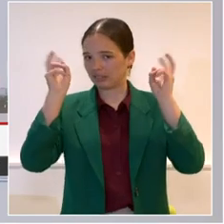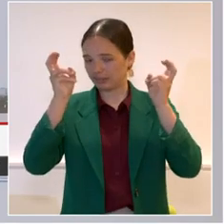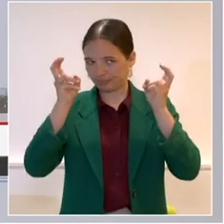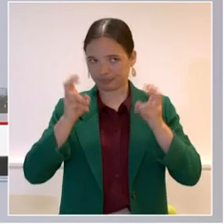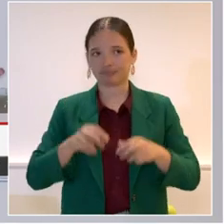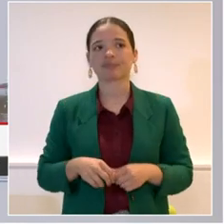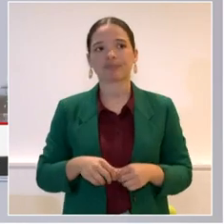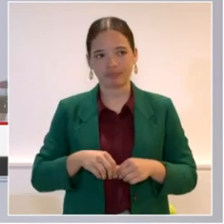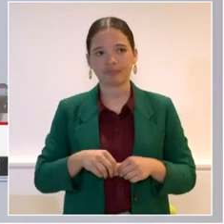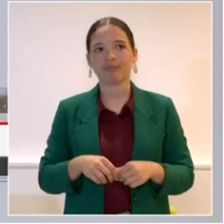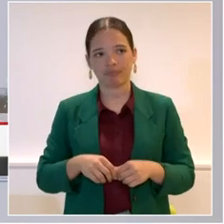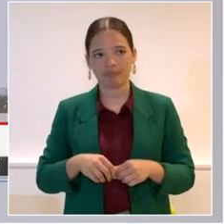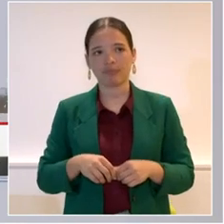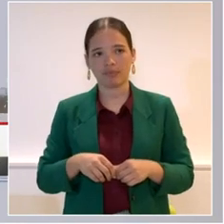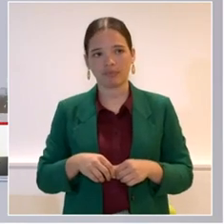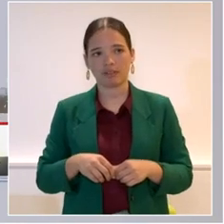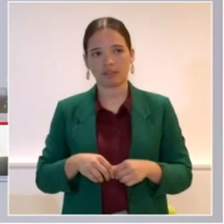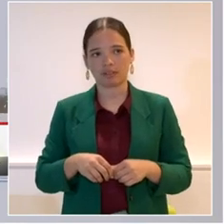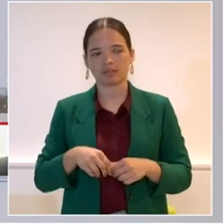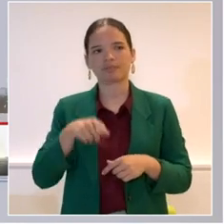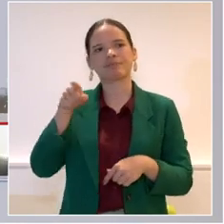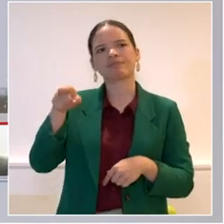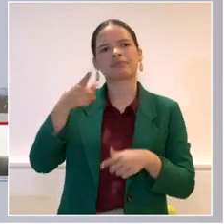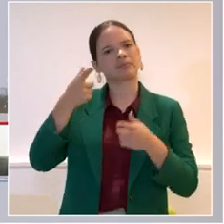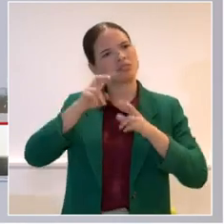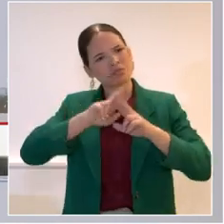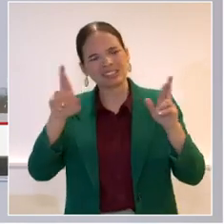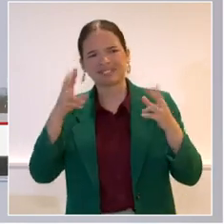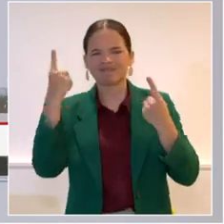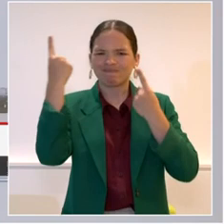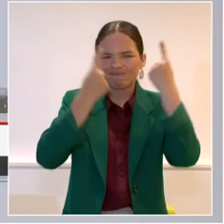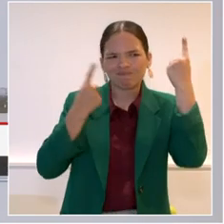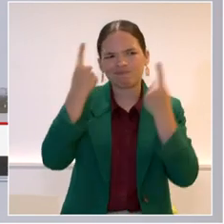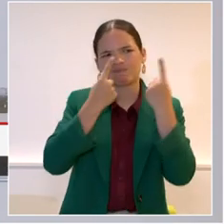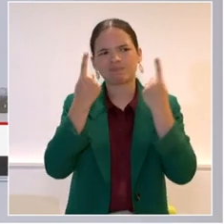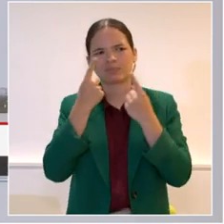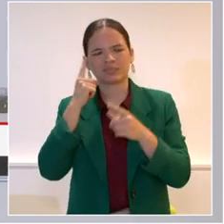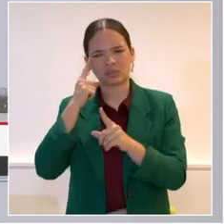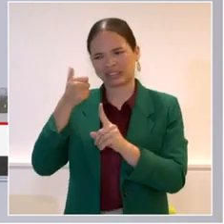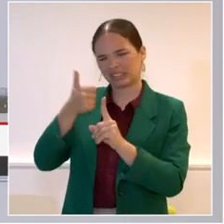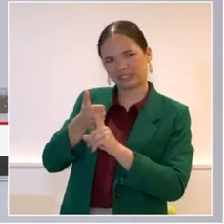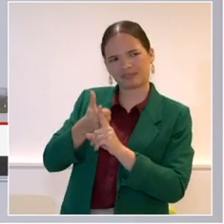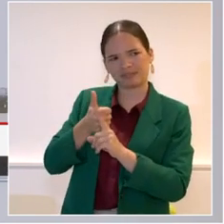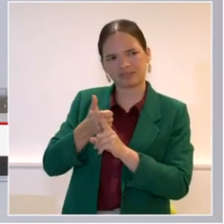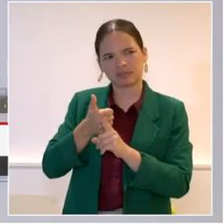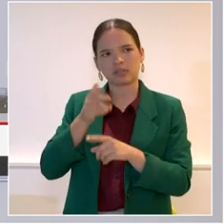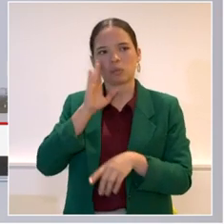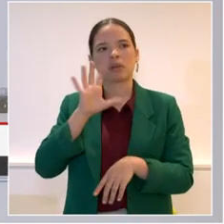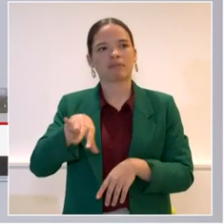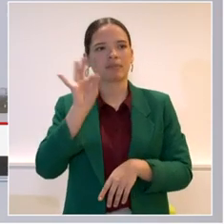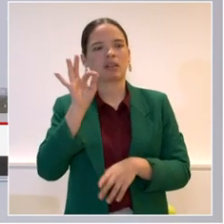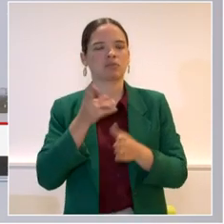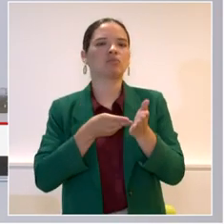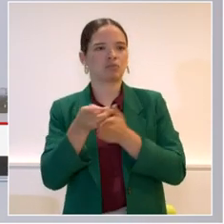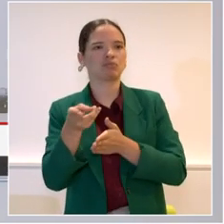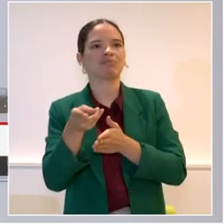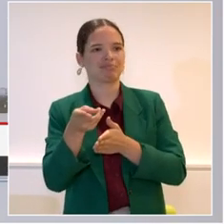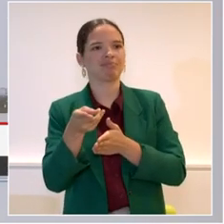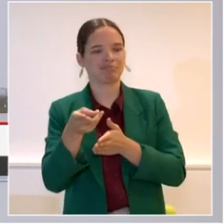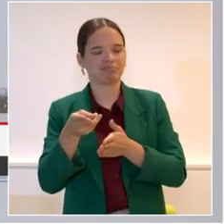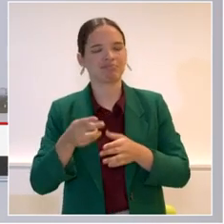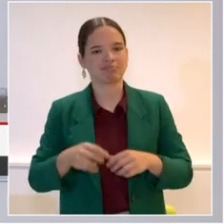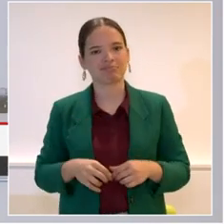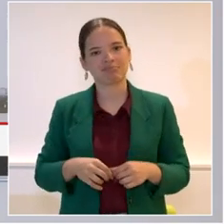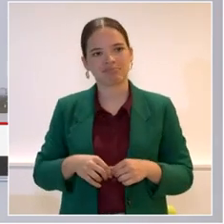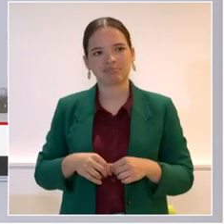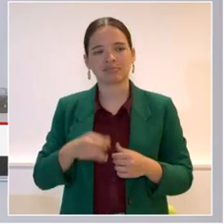It's only she who's ready to question, to think for herself, will find the truth, to understand the currents of the river. He who wishes to know